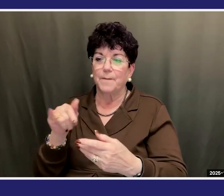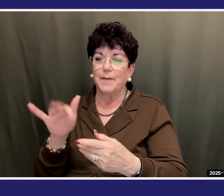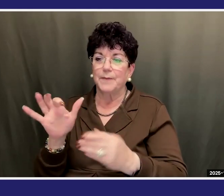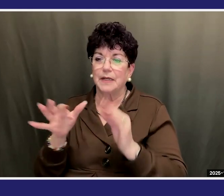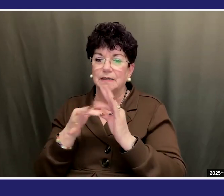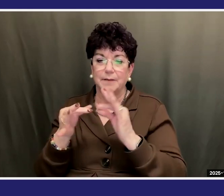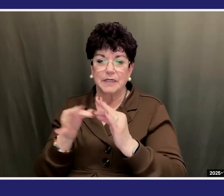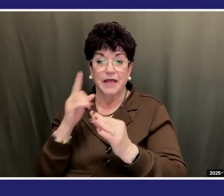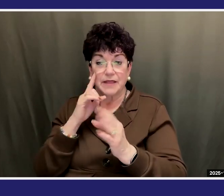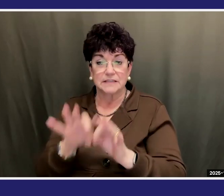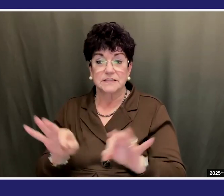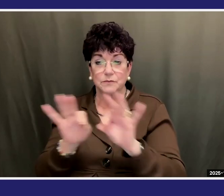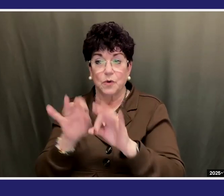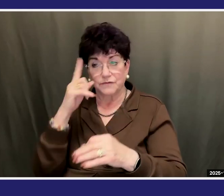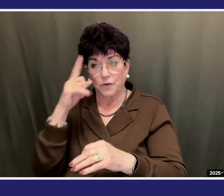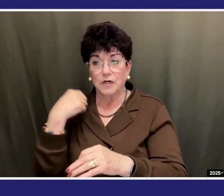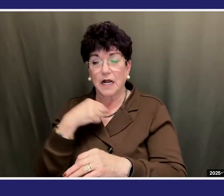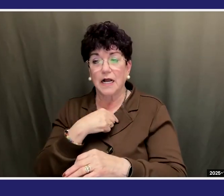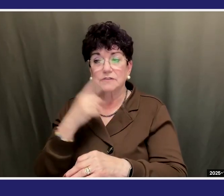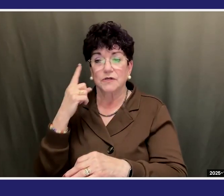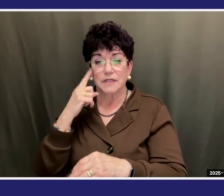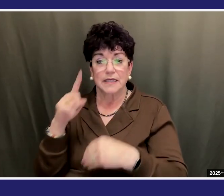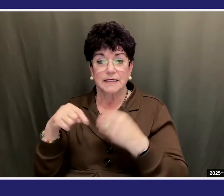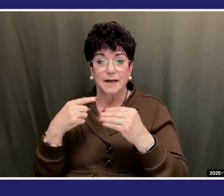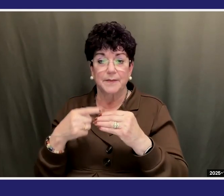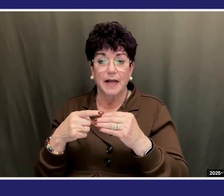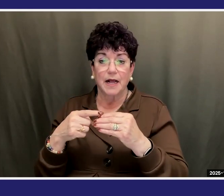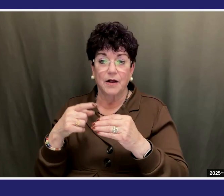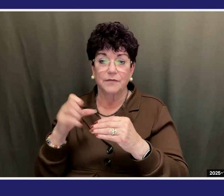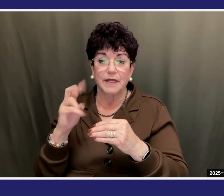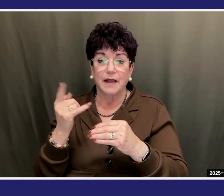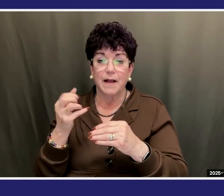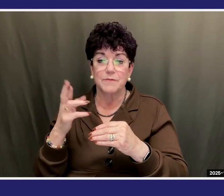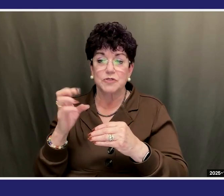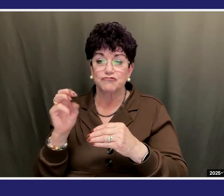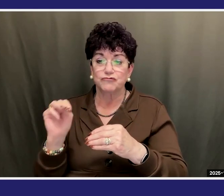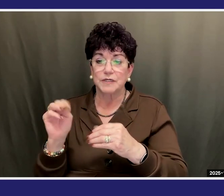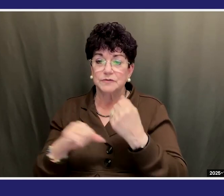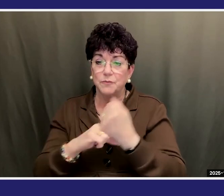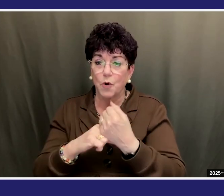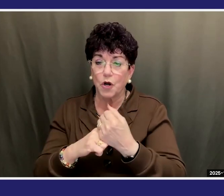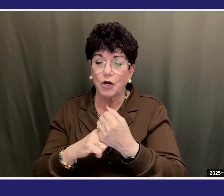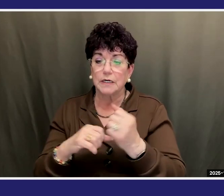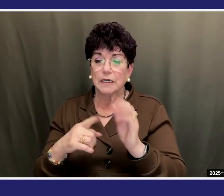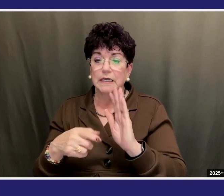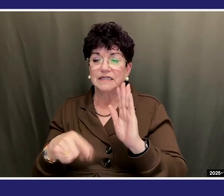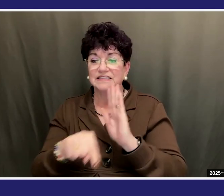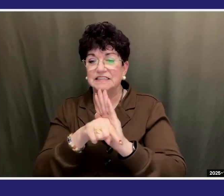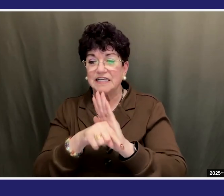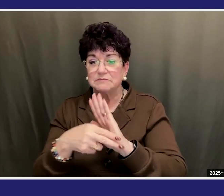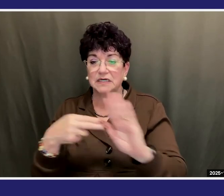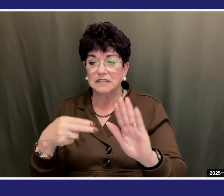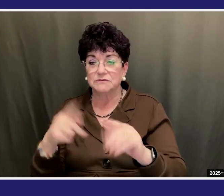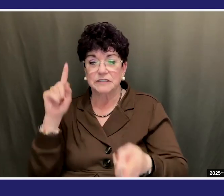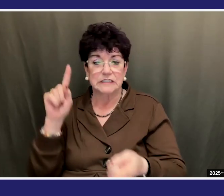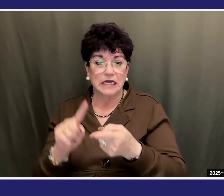I think it's really important for us to focus on kind of the upstream support, stigma reduction, and meeting older adults where they are. And the Institute on Aging